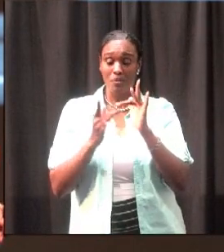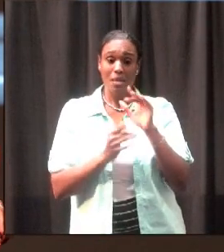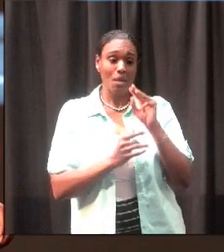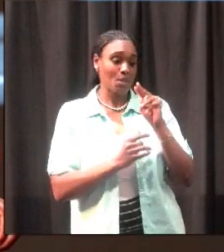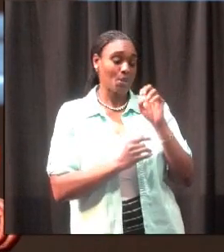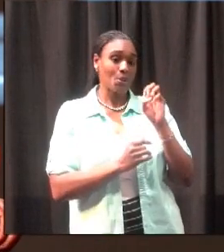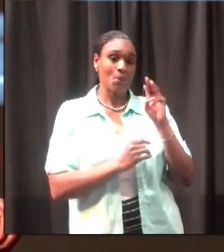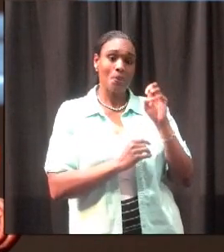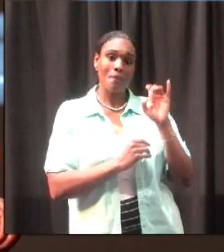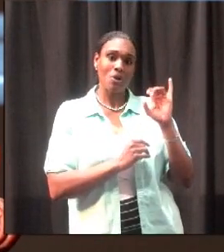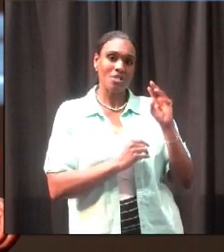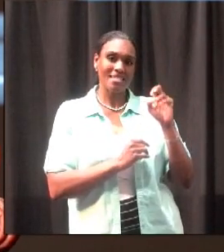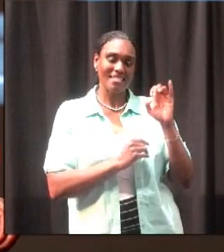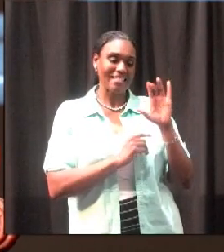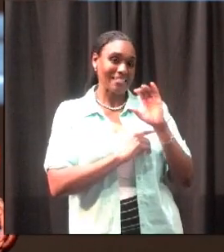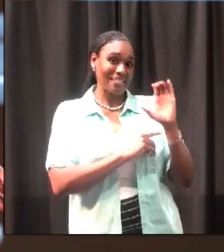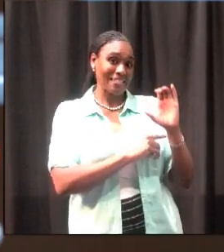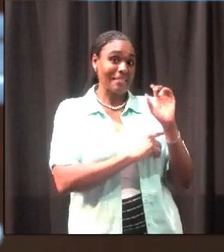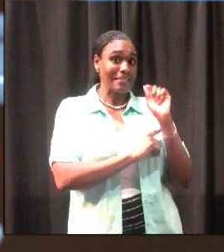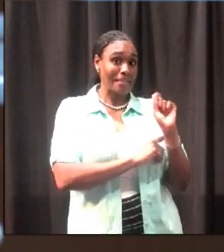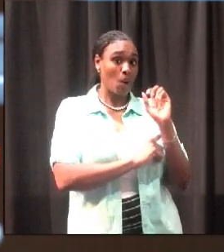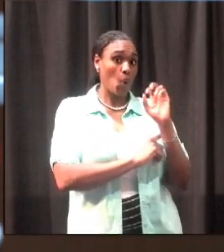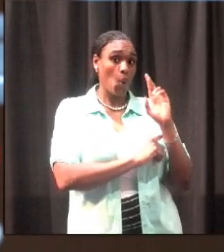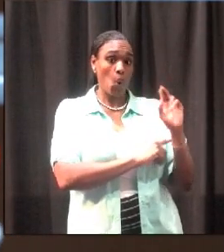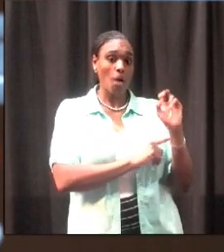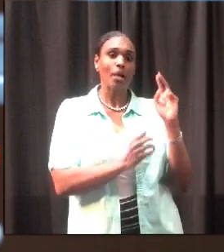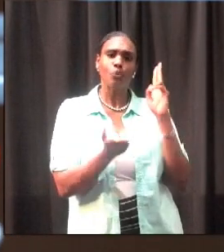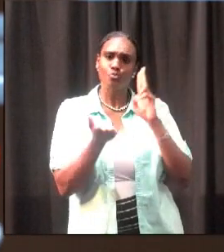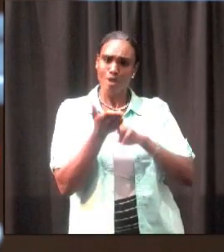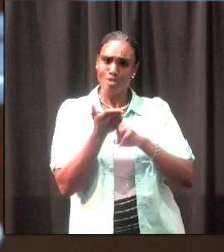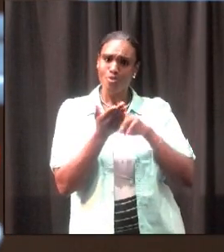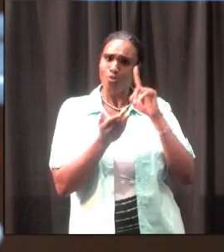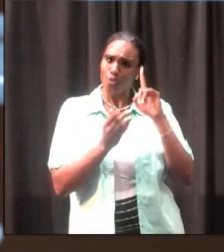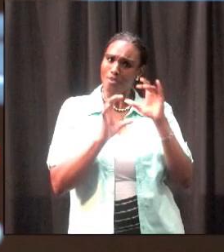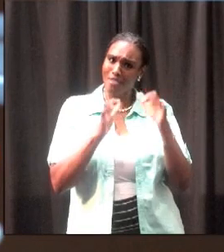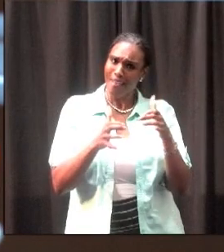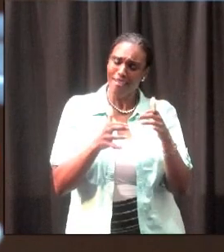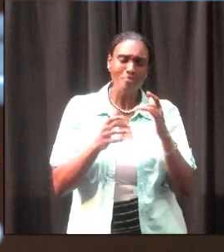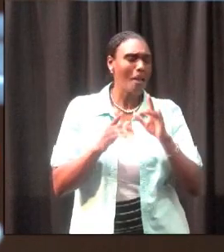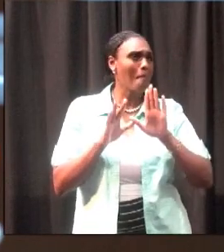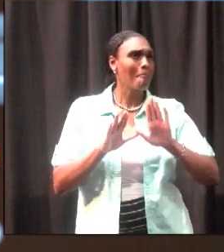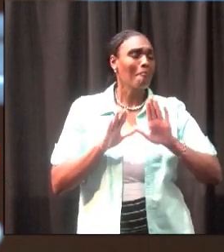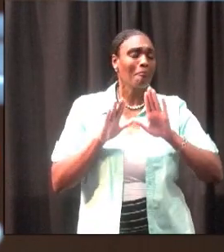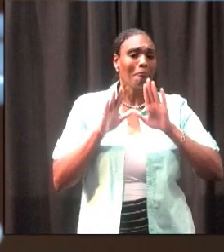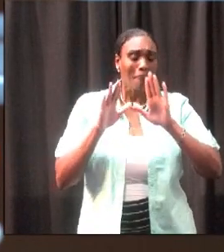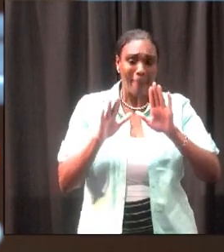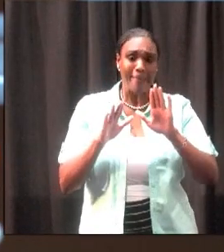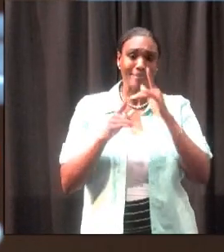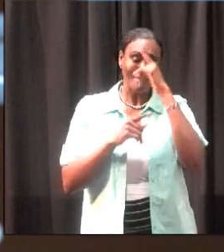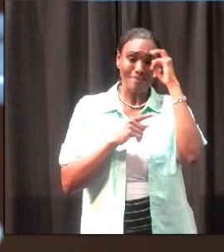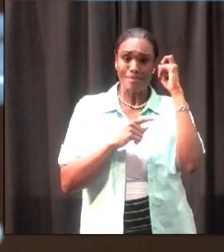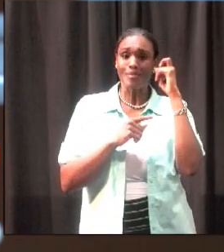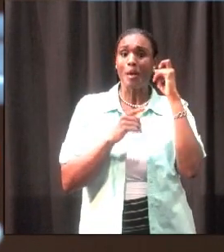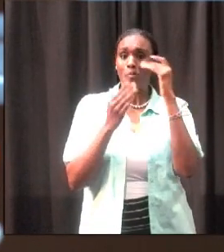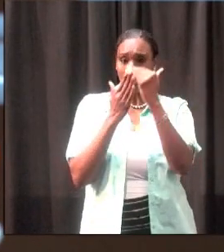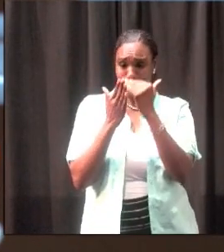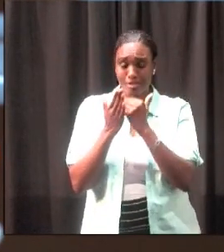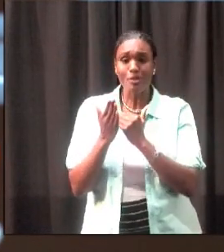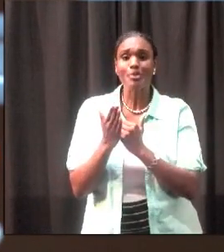newmercycc.org, and register for one of those classes. It's going to be an amazing summer series, and we want you to be a part of this. Again, go to